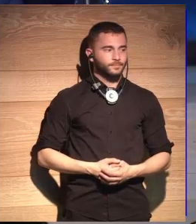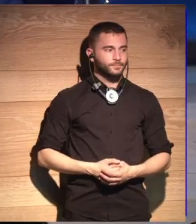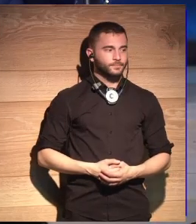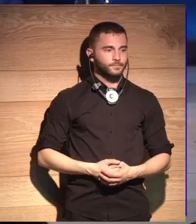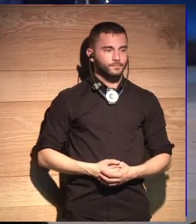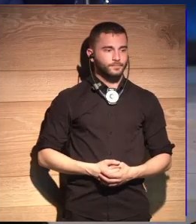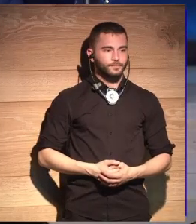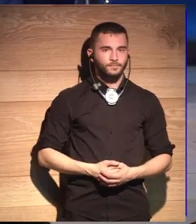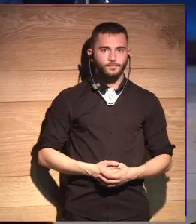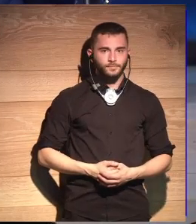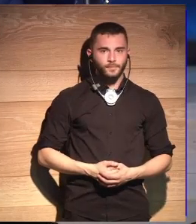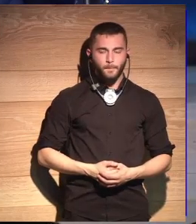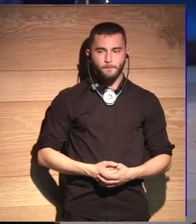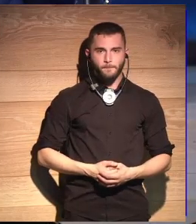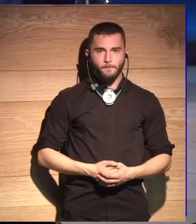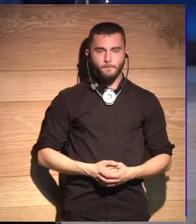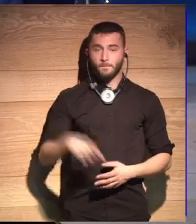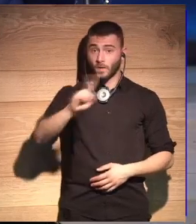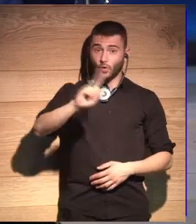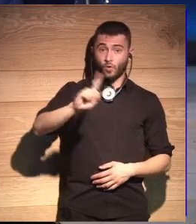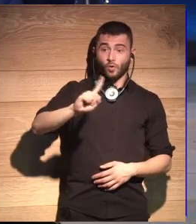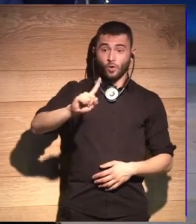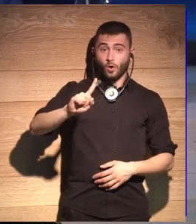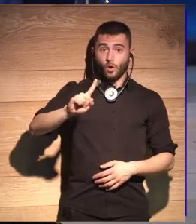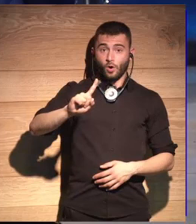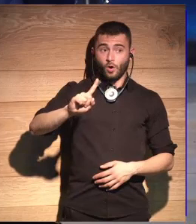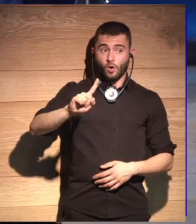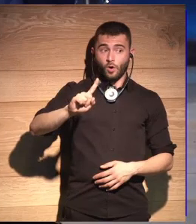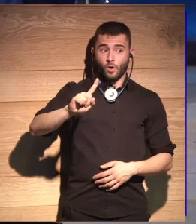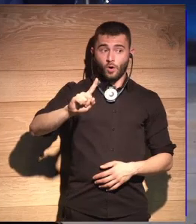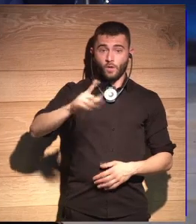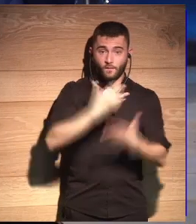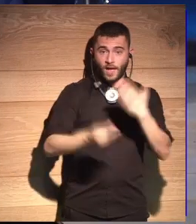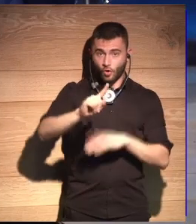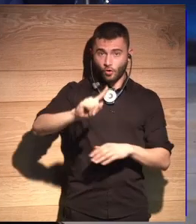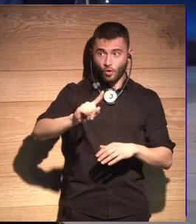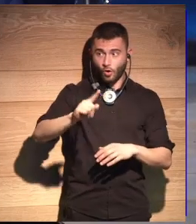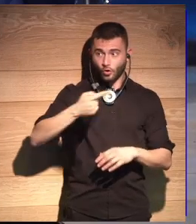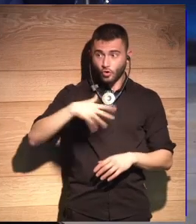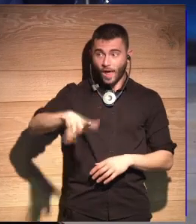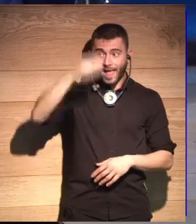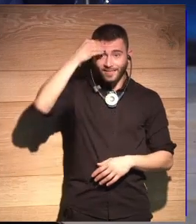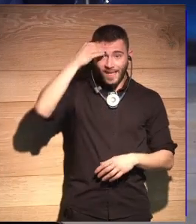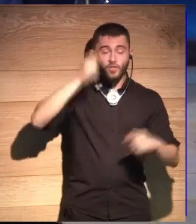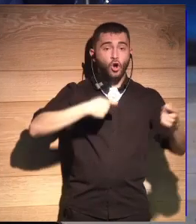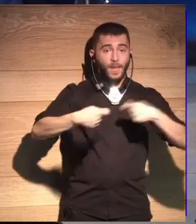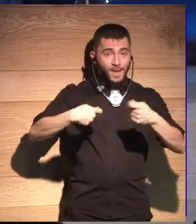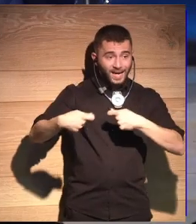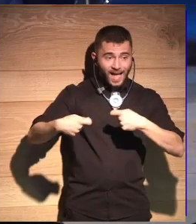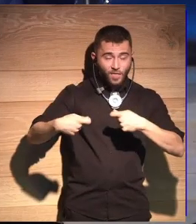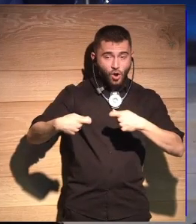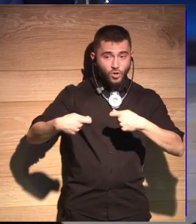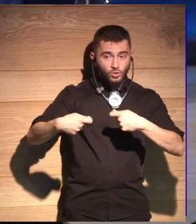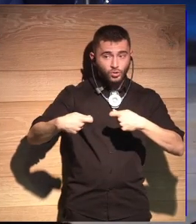Sorry, no, but in relation to this, I mean, in relation to, no, I mean, I understand markets can be closed down. I mean, I think that,